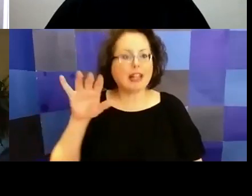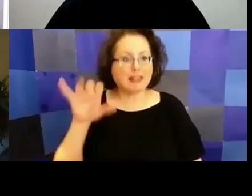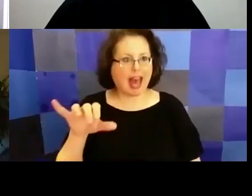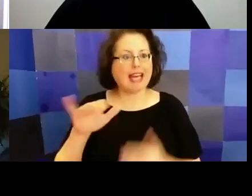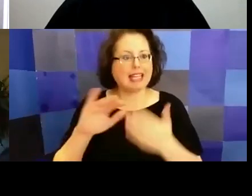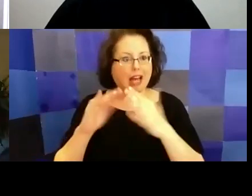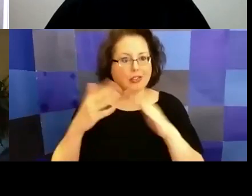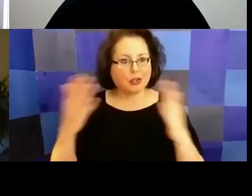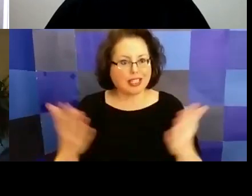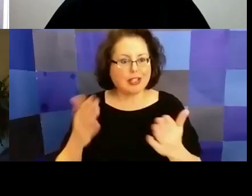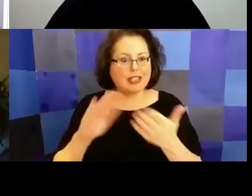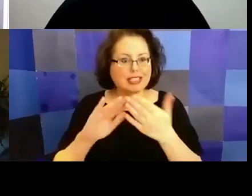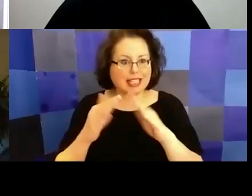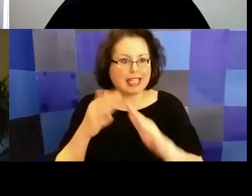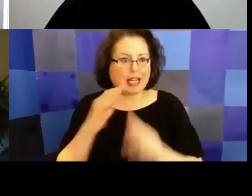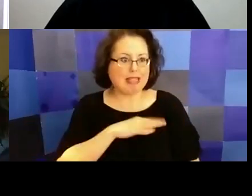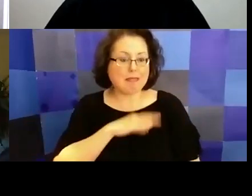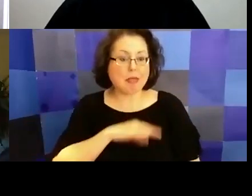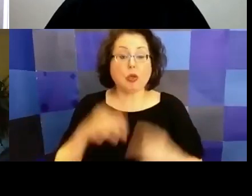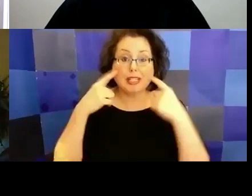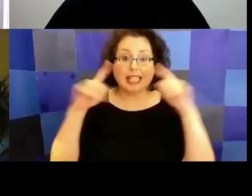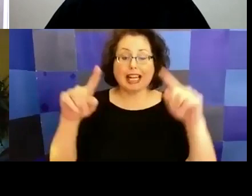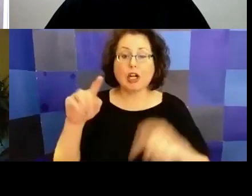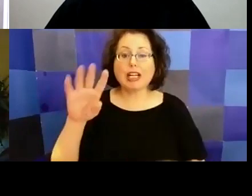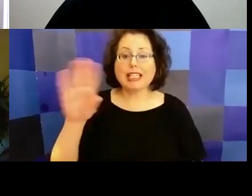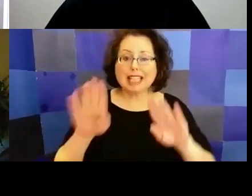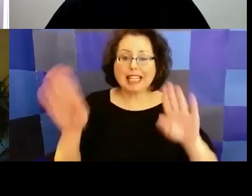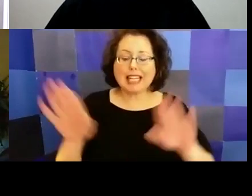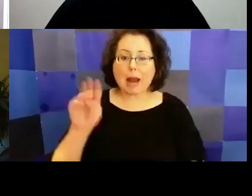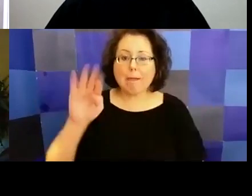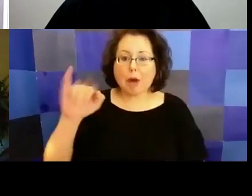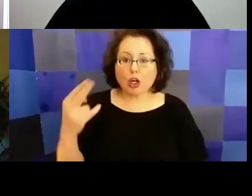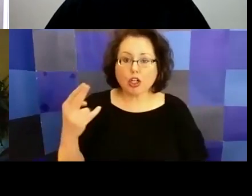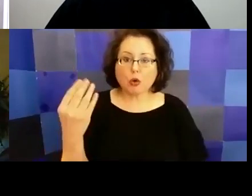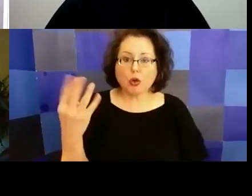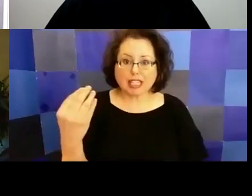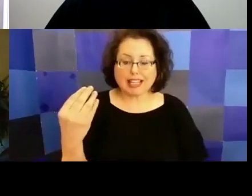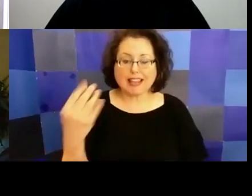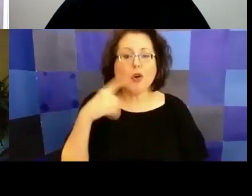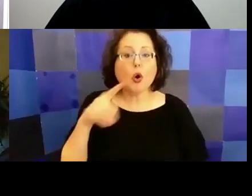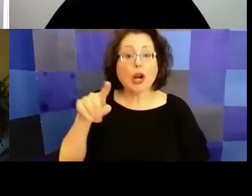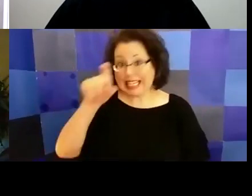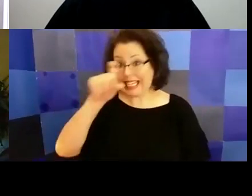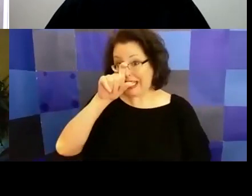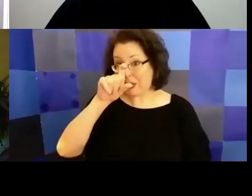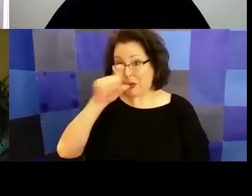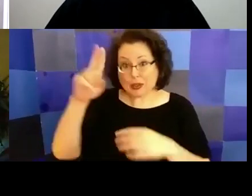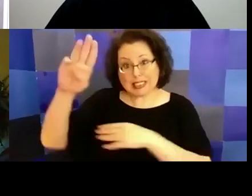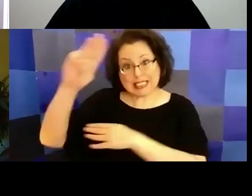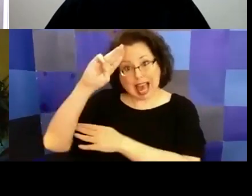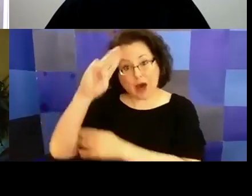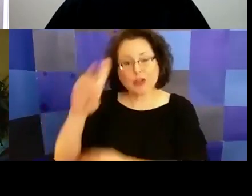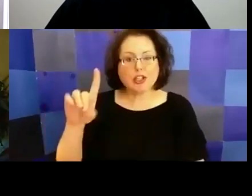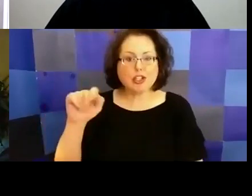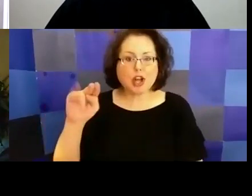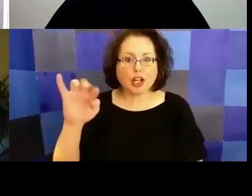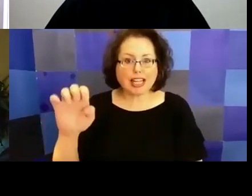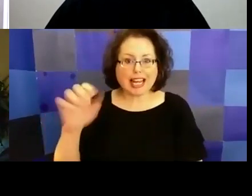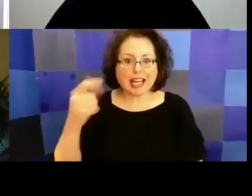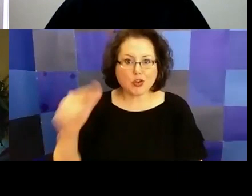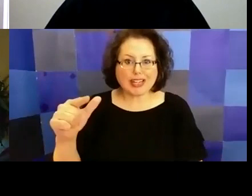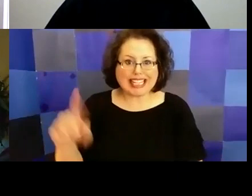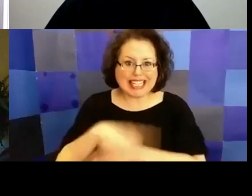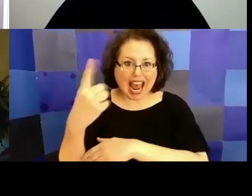hereby declared Sunday, March 14, 2021, to be Eagle Scout Dante Green Day in the City of